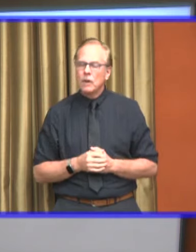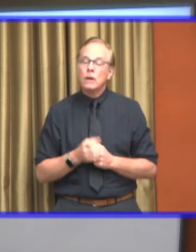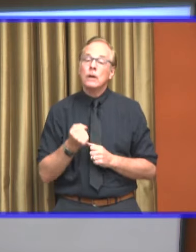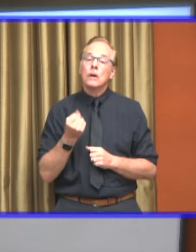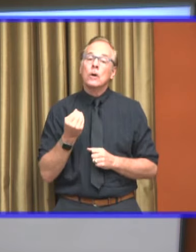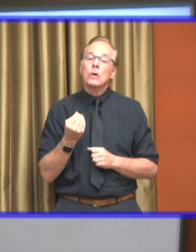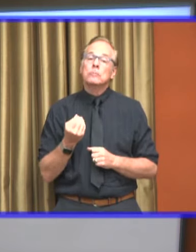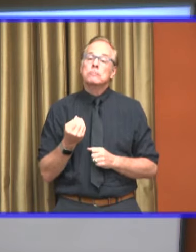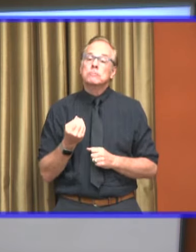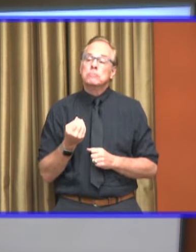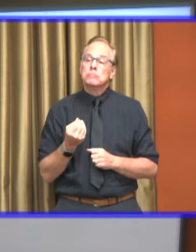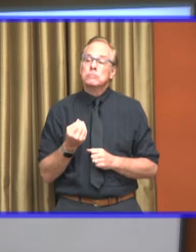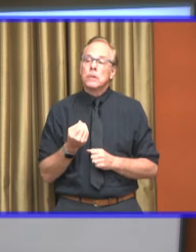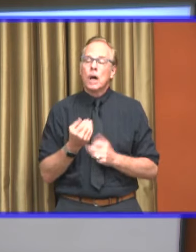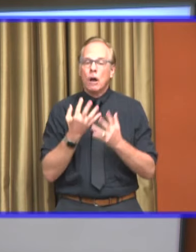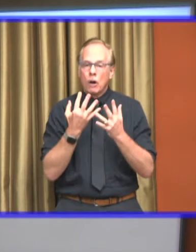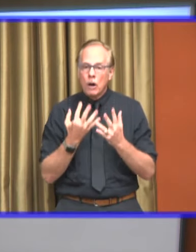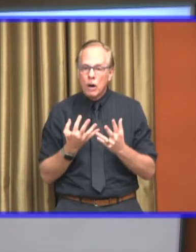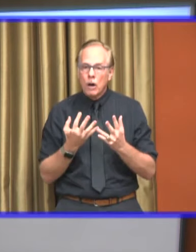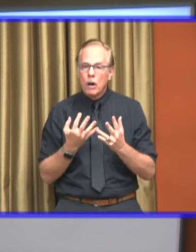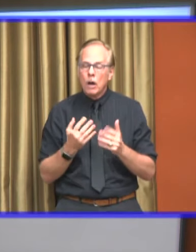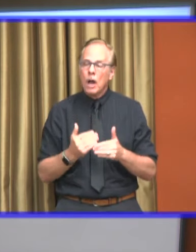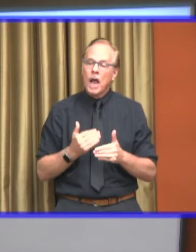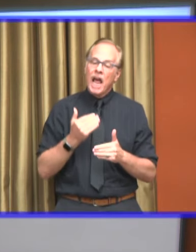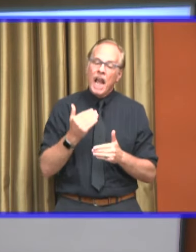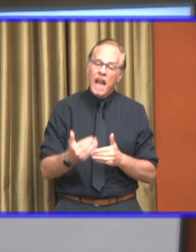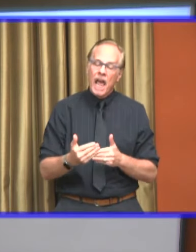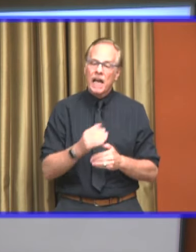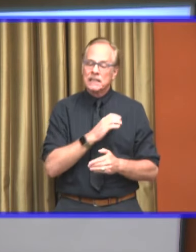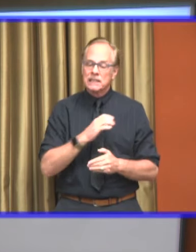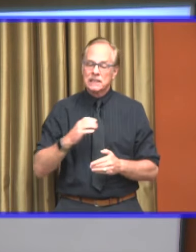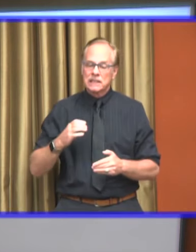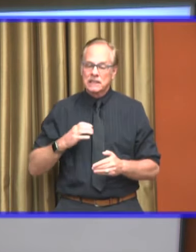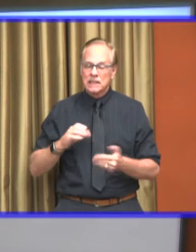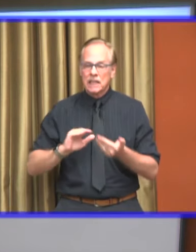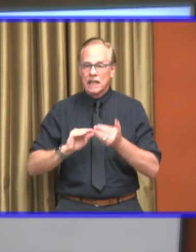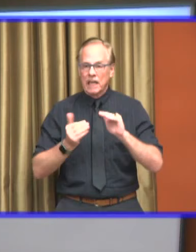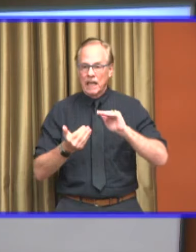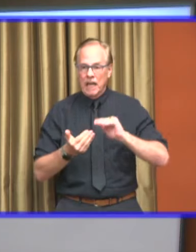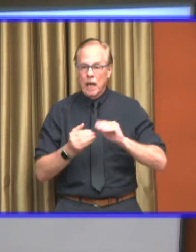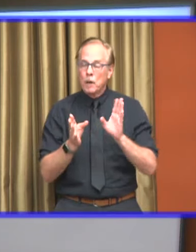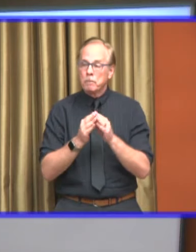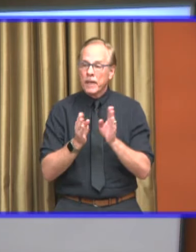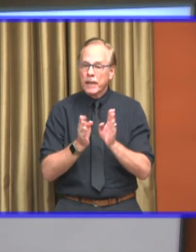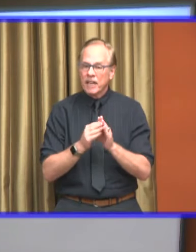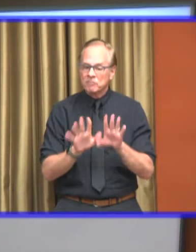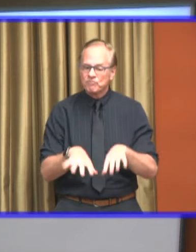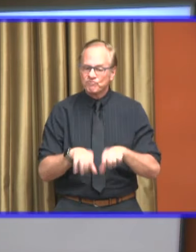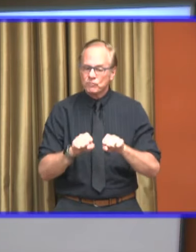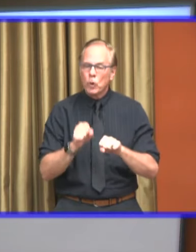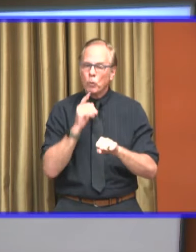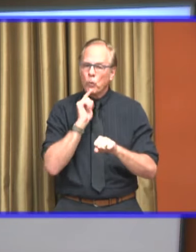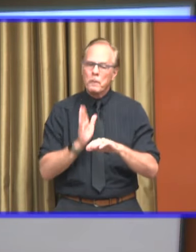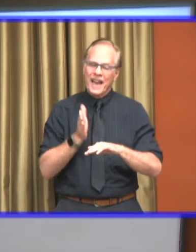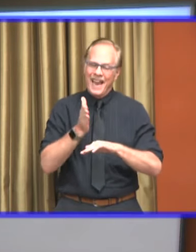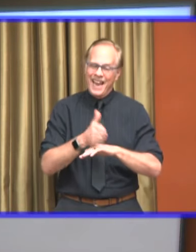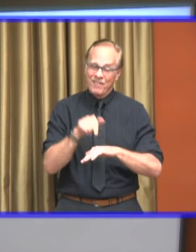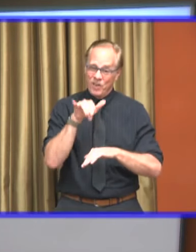So, unfortunately, the next City Council meeting we intend to have would be after this